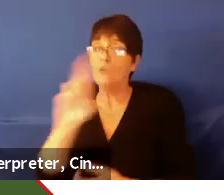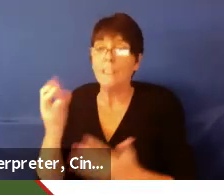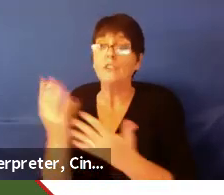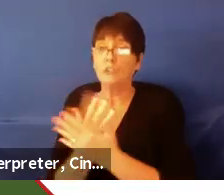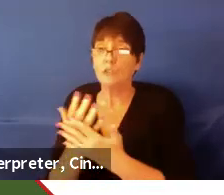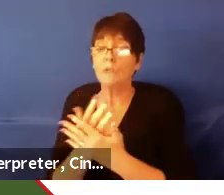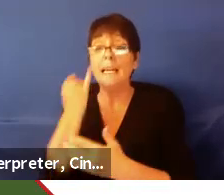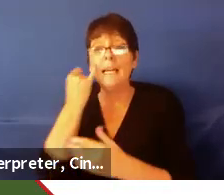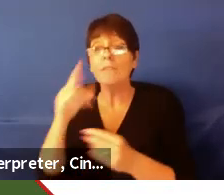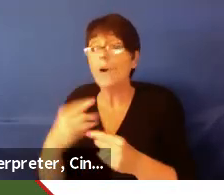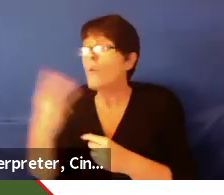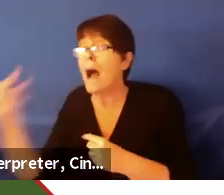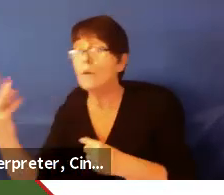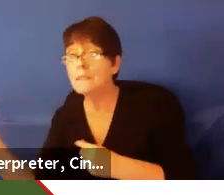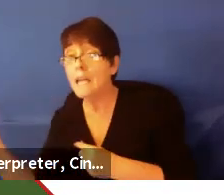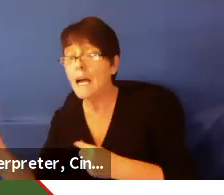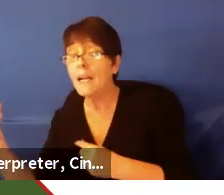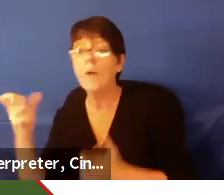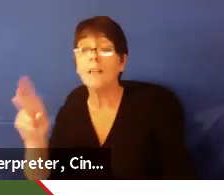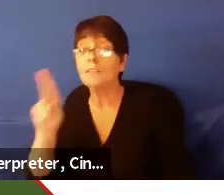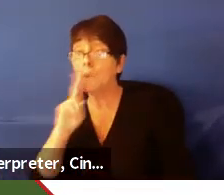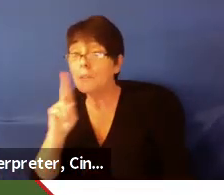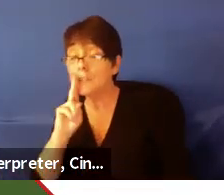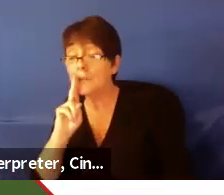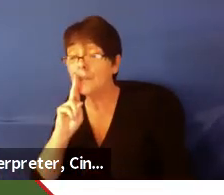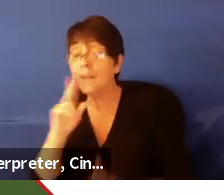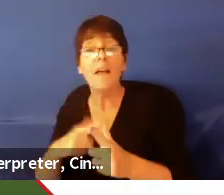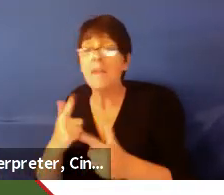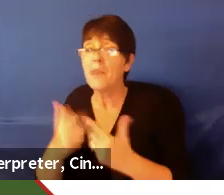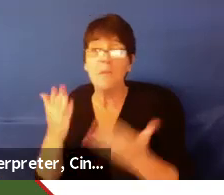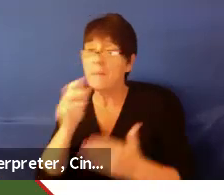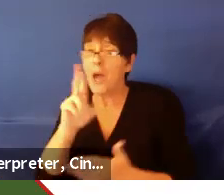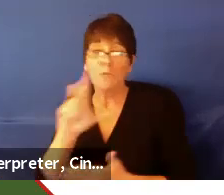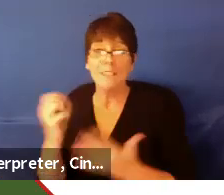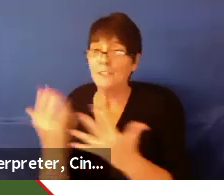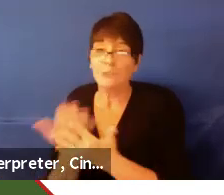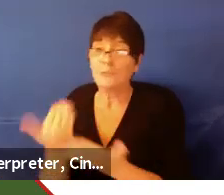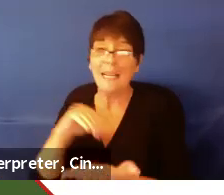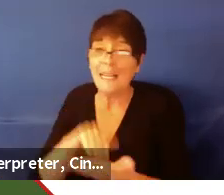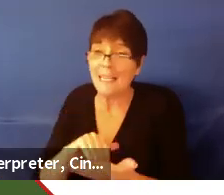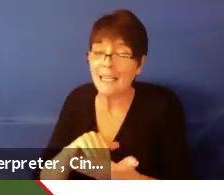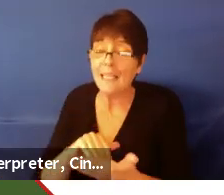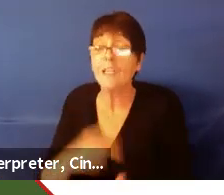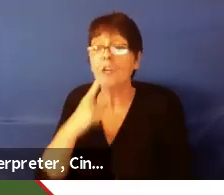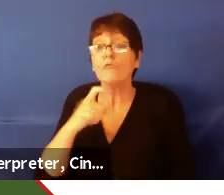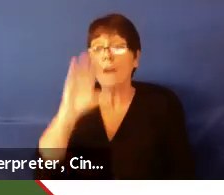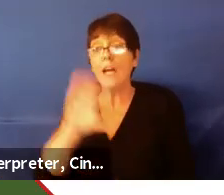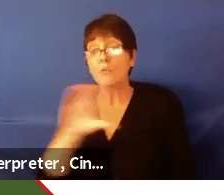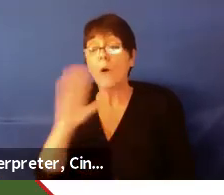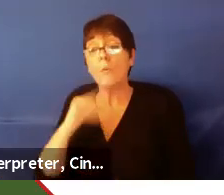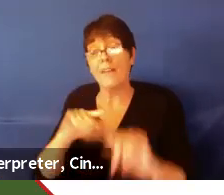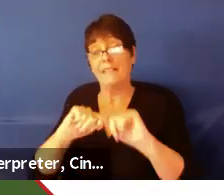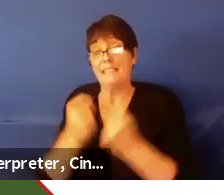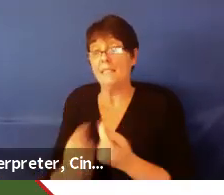If you step outside because you want to smoke a cigarette, we probably won't rescreen you. Red Cross will have a team of